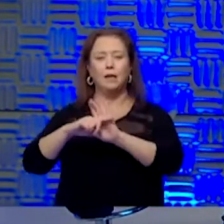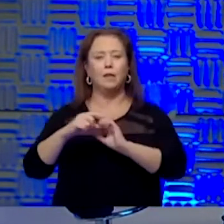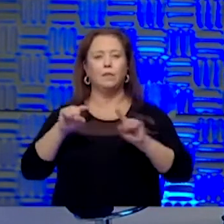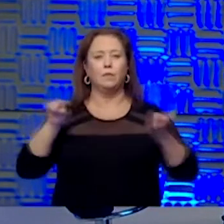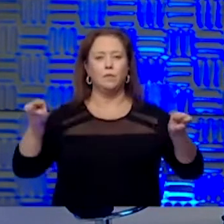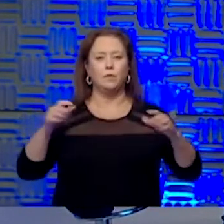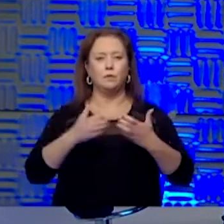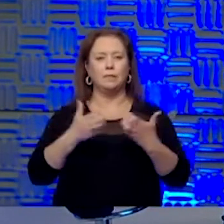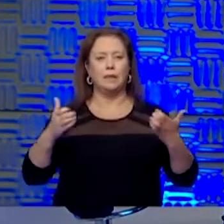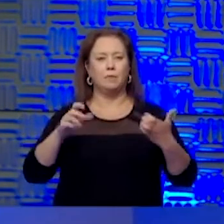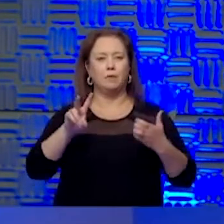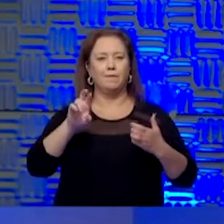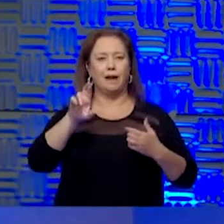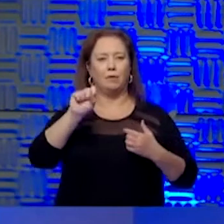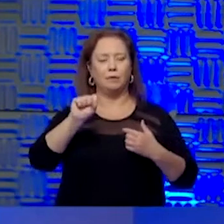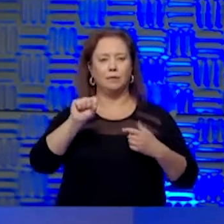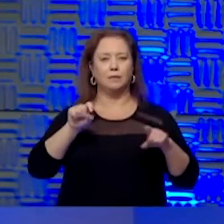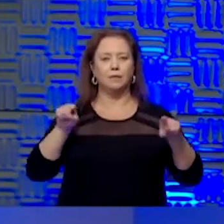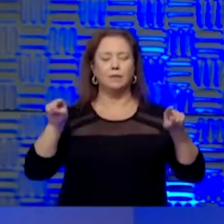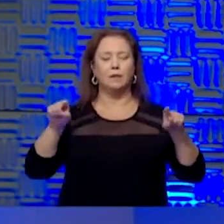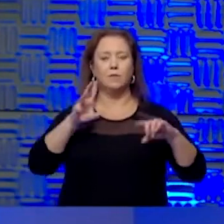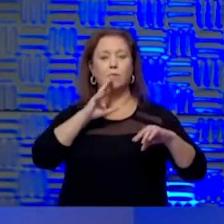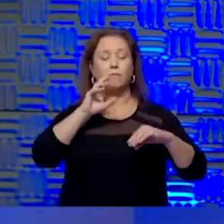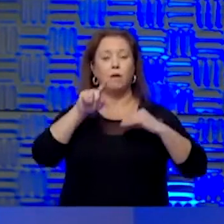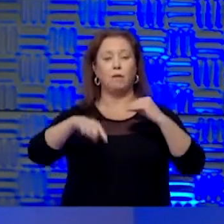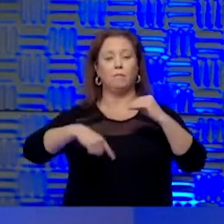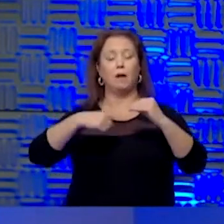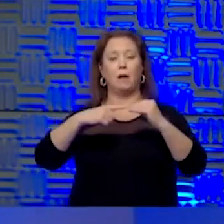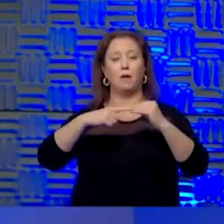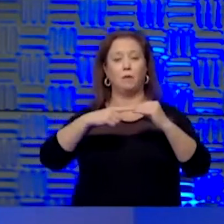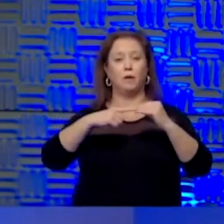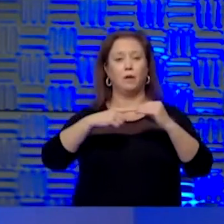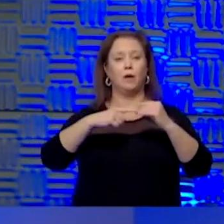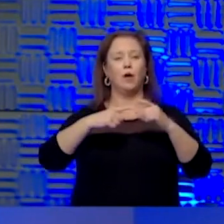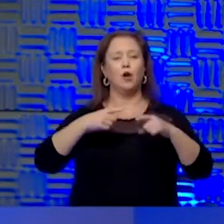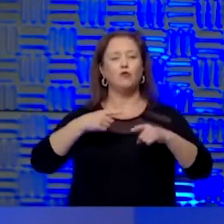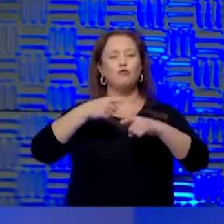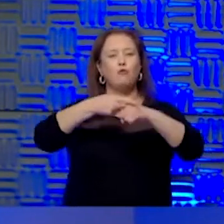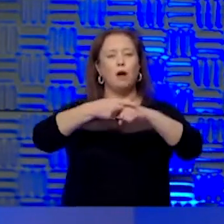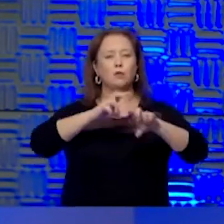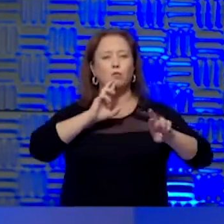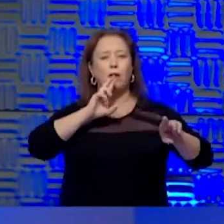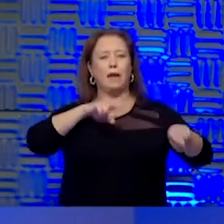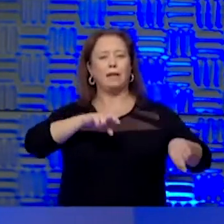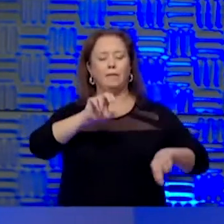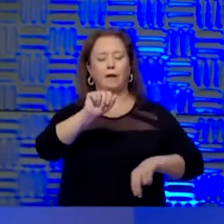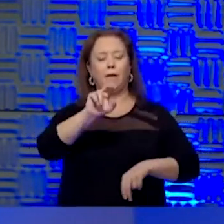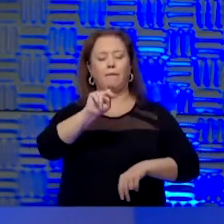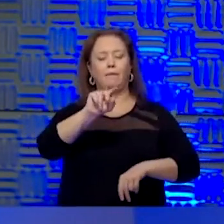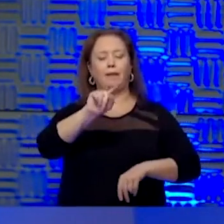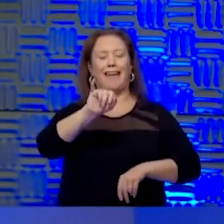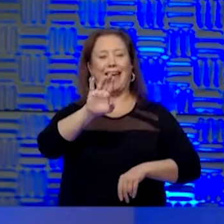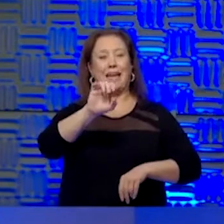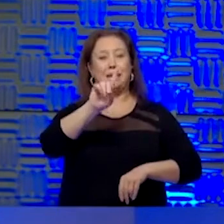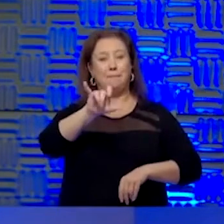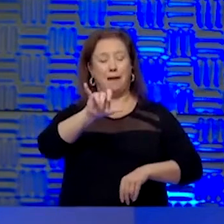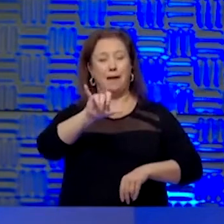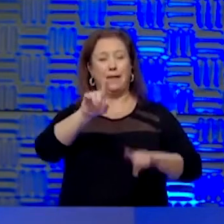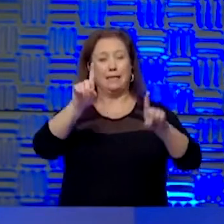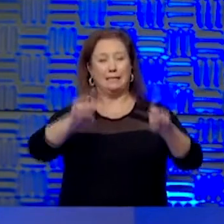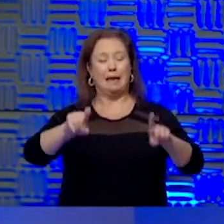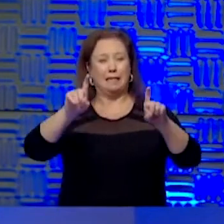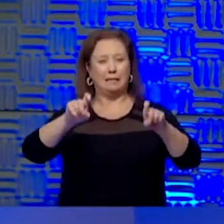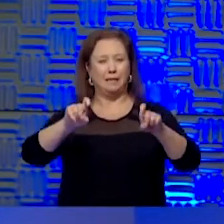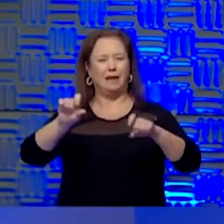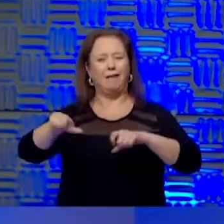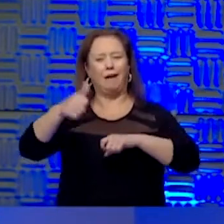distinct viruses. We know we've talked about cross-reactivity of antibody tests to SARS-CoV-2 and other